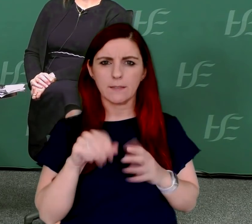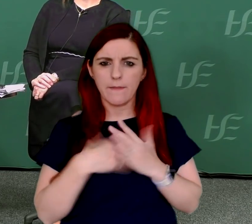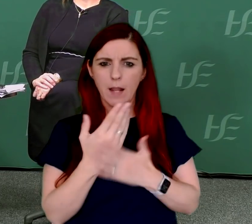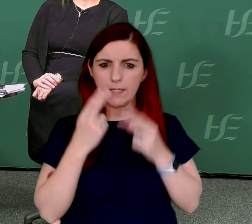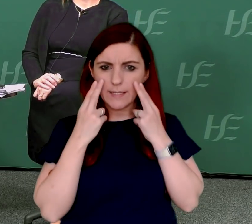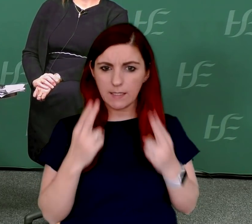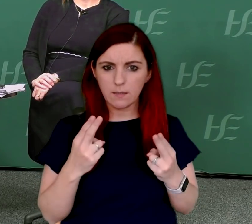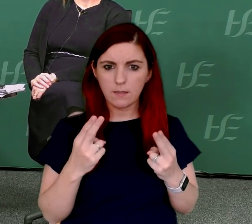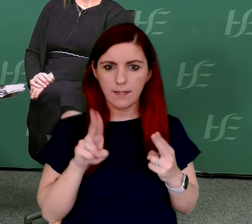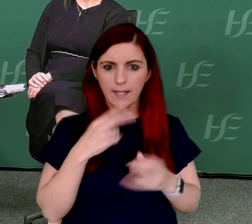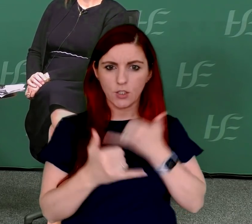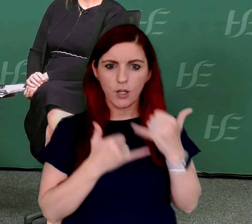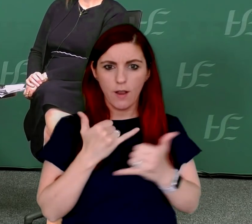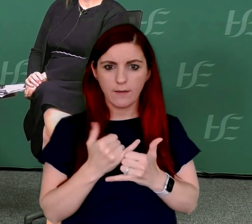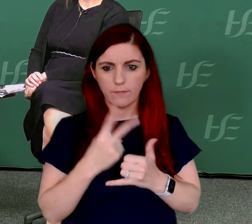beyond.